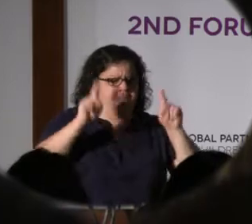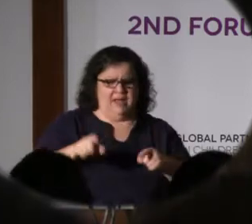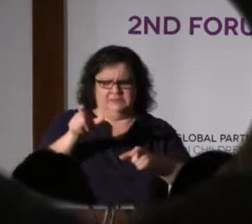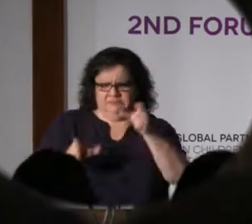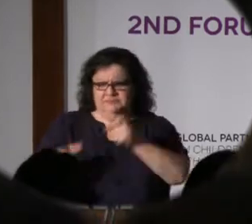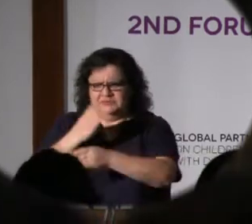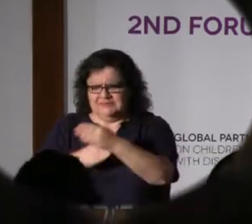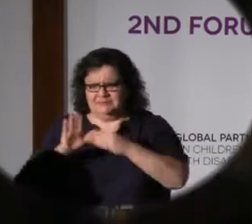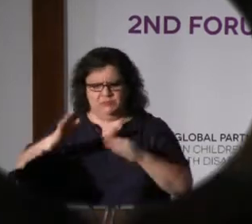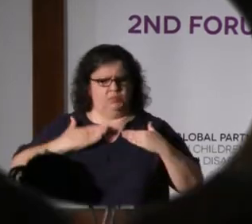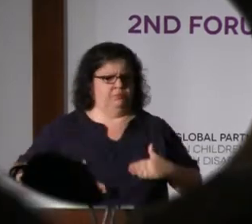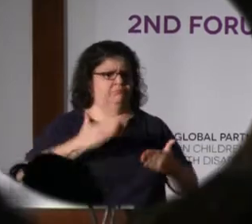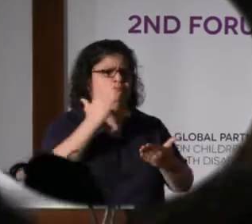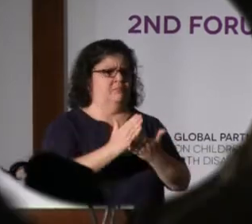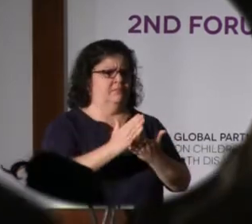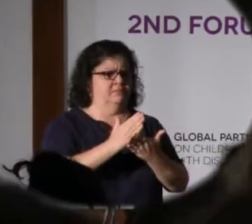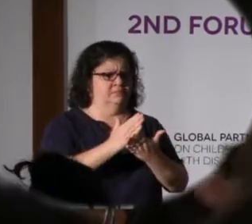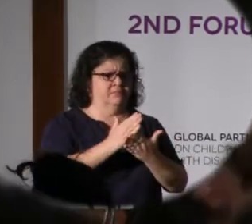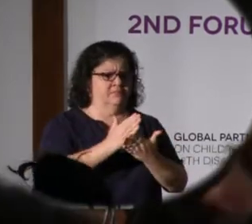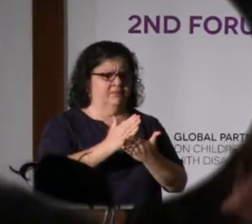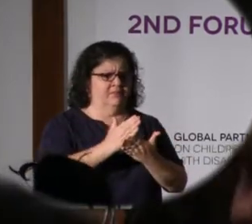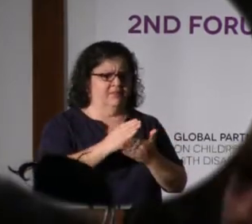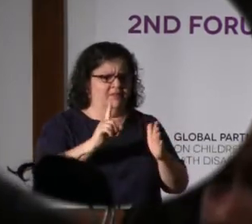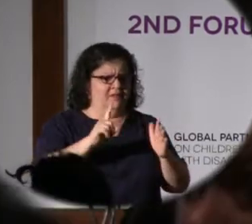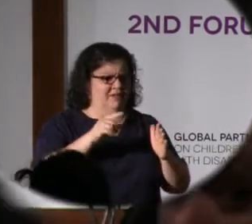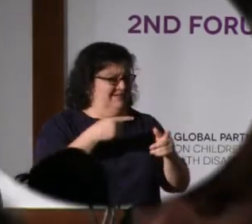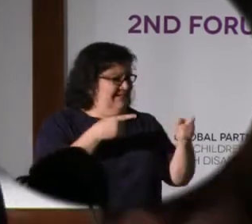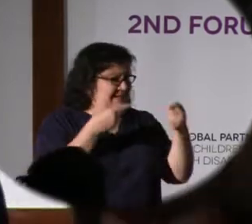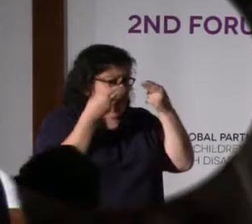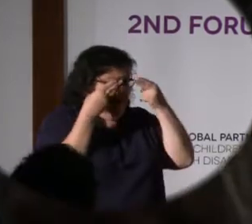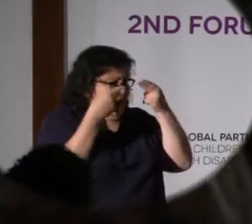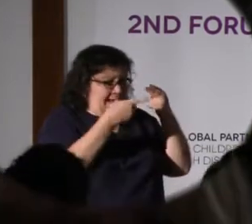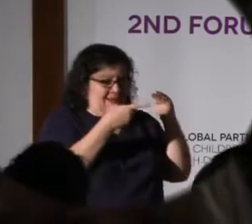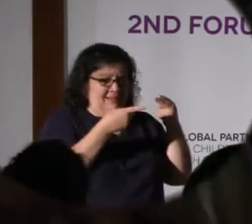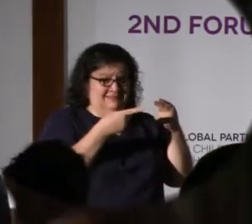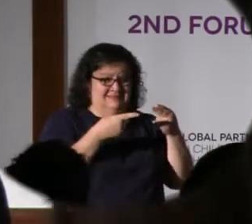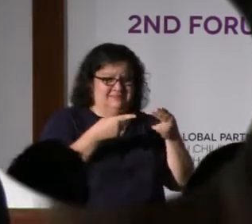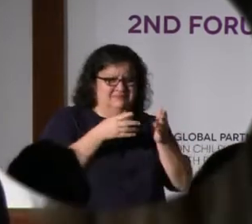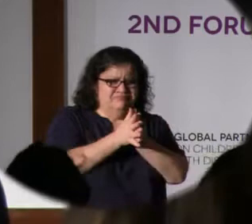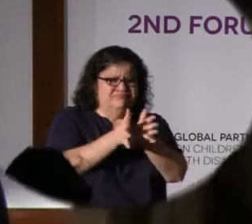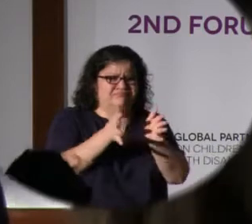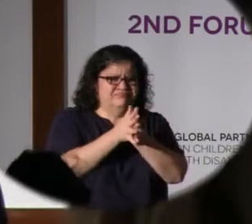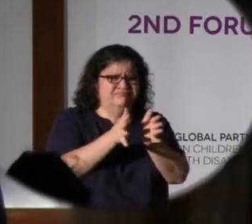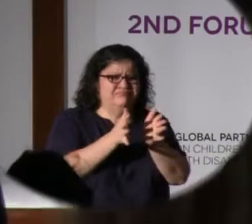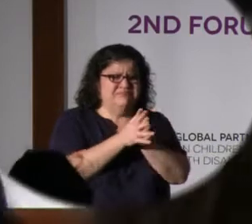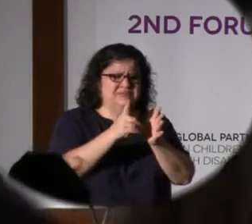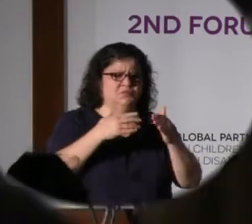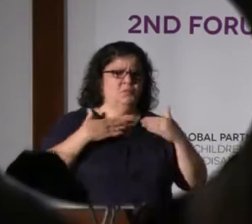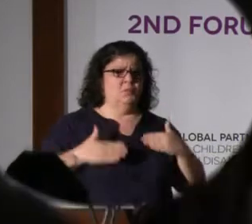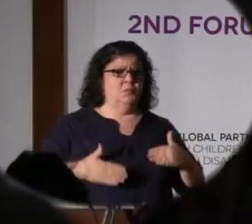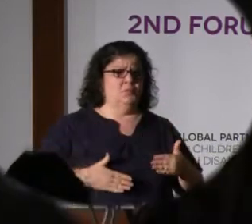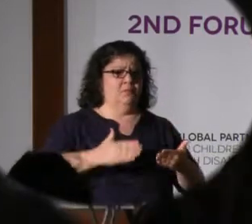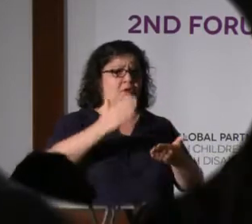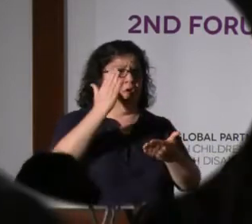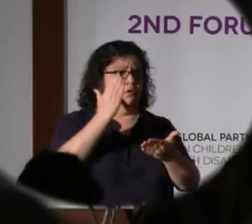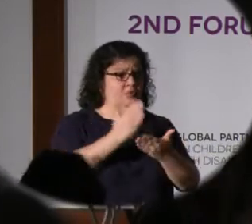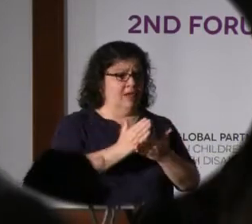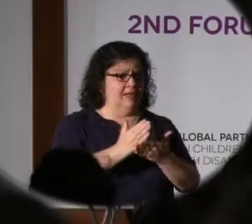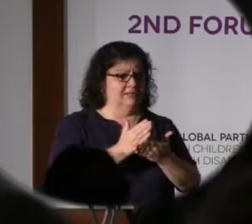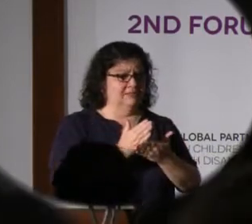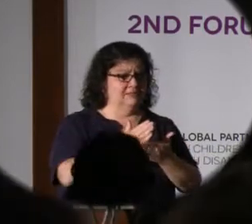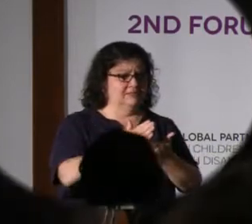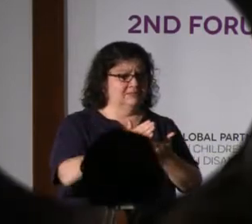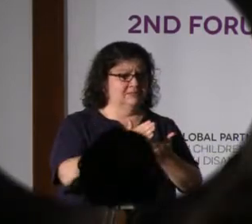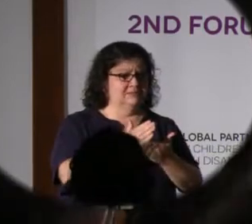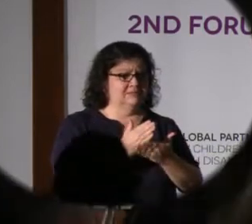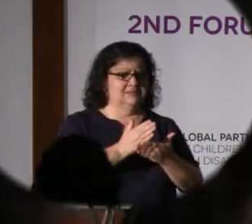as Yannis has just explained, means indeed that human rights and recognition of human rights must be the basis for